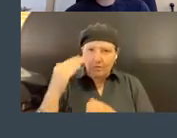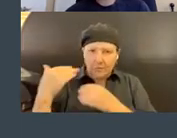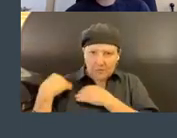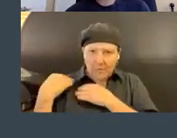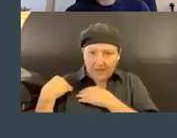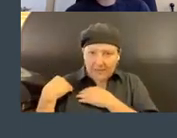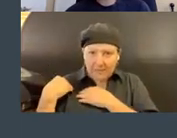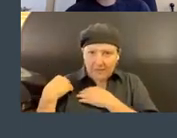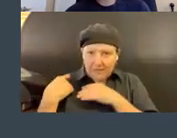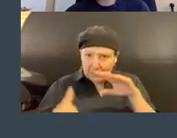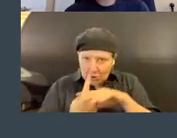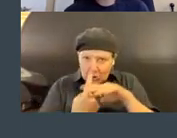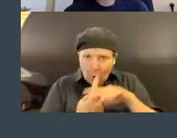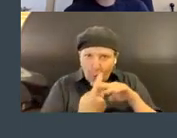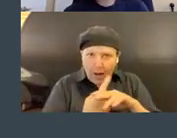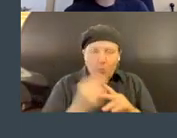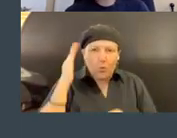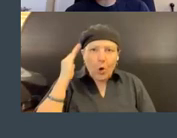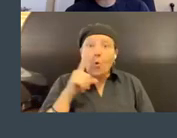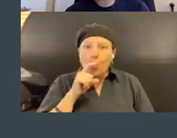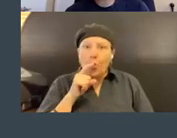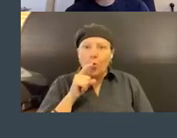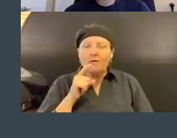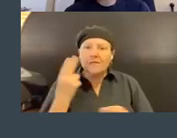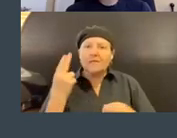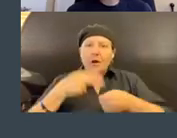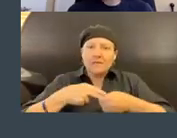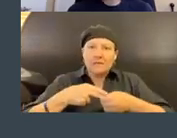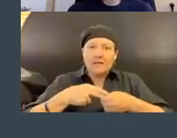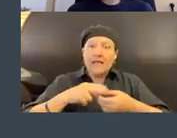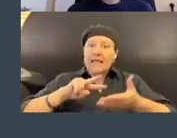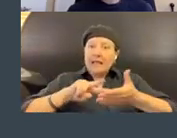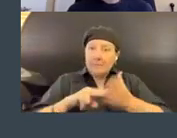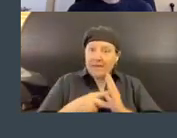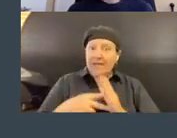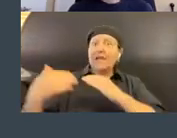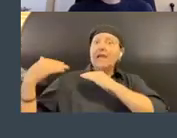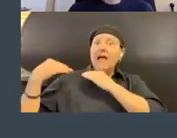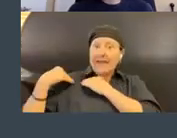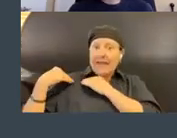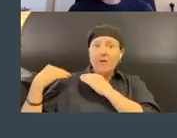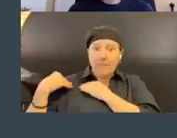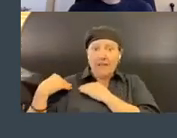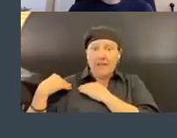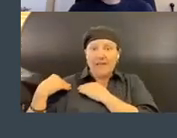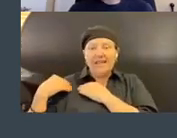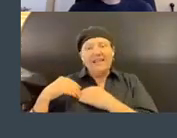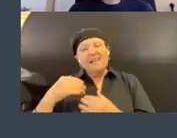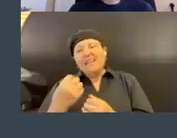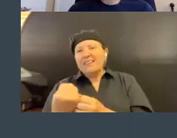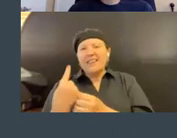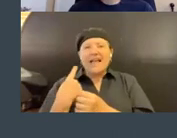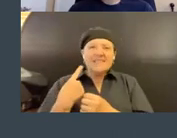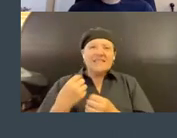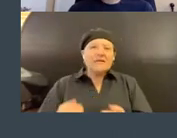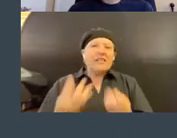what you're probably hearing from what I'm saying is that there's accountability. Last time around, it was really flexible. There was a lot of wiggle